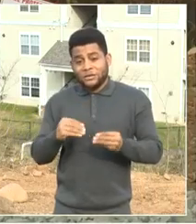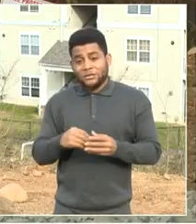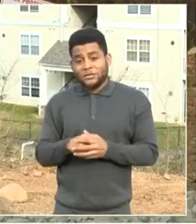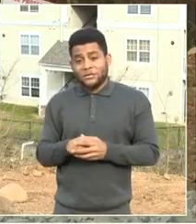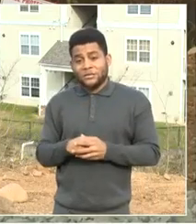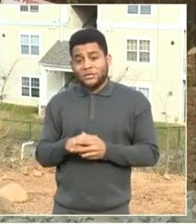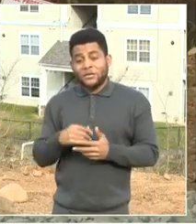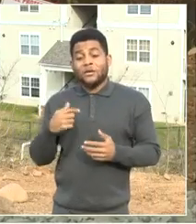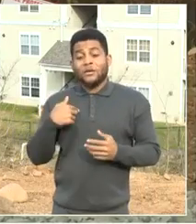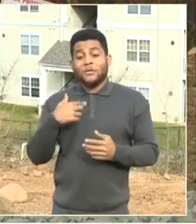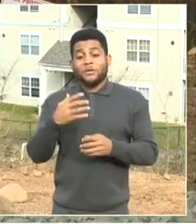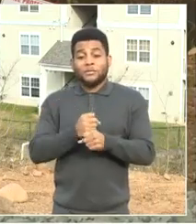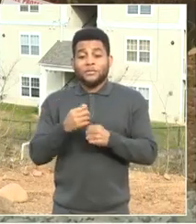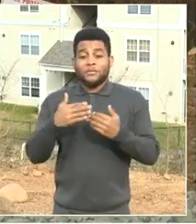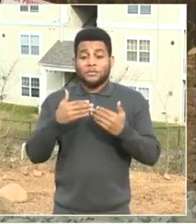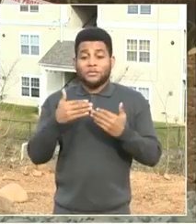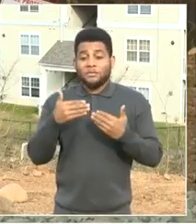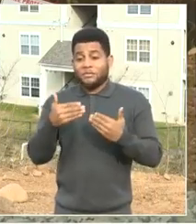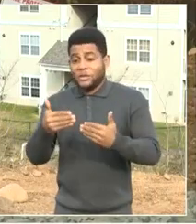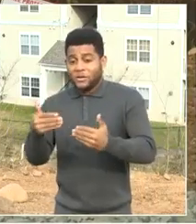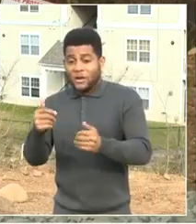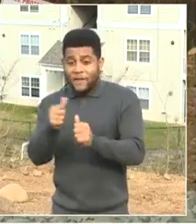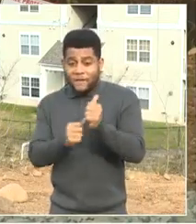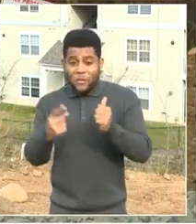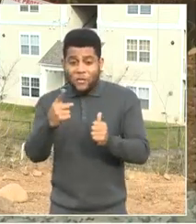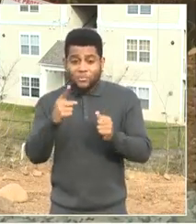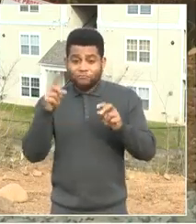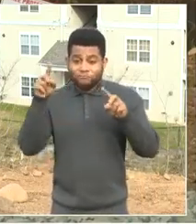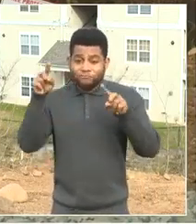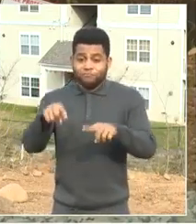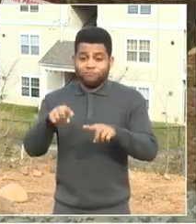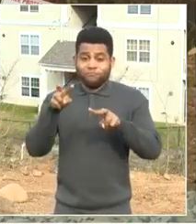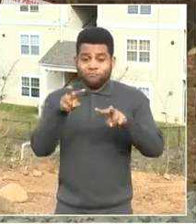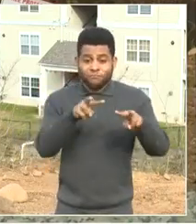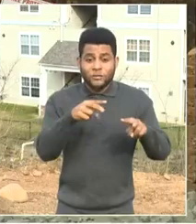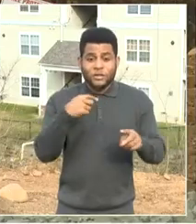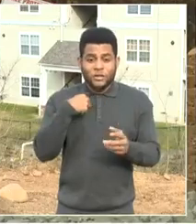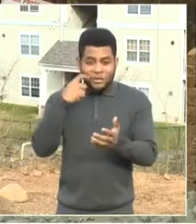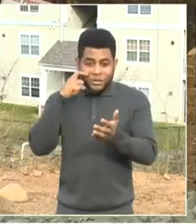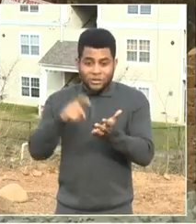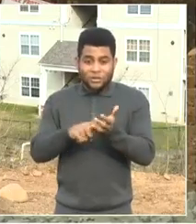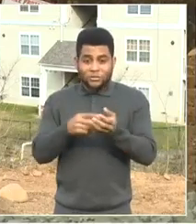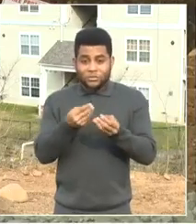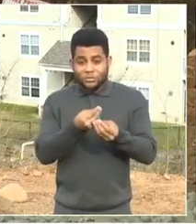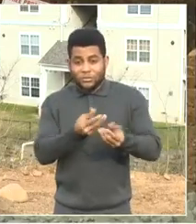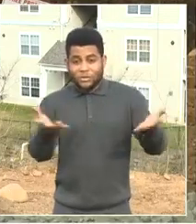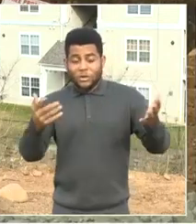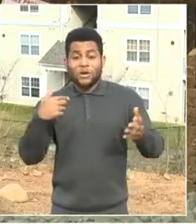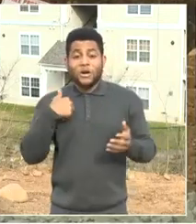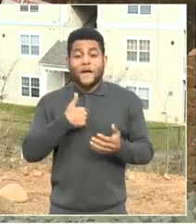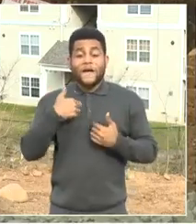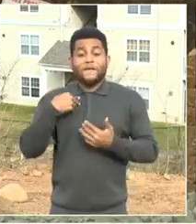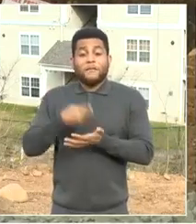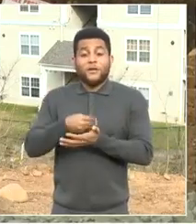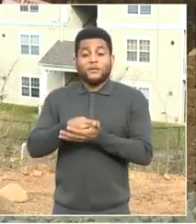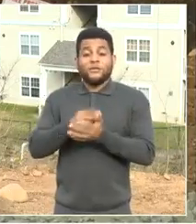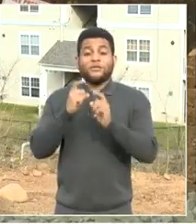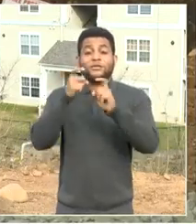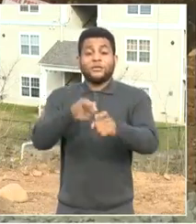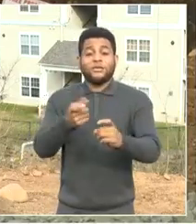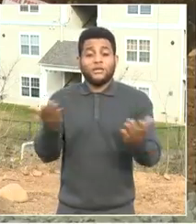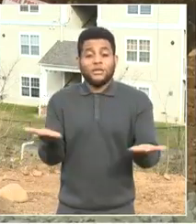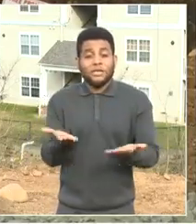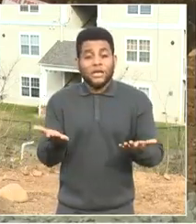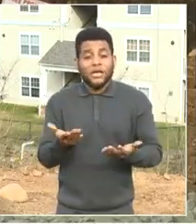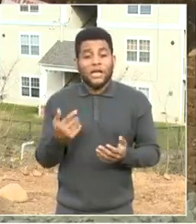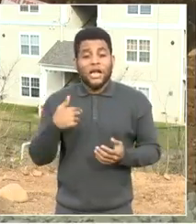has come and recognizing that we have donors here, we have many of our volunteers, we have homeowners,